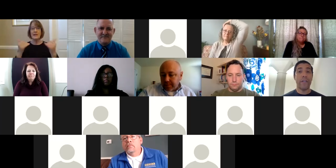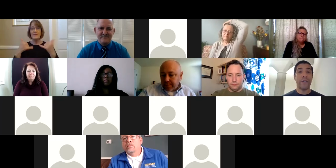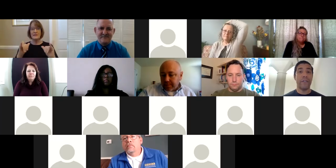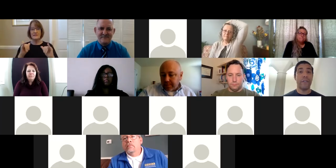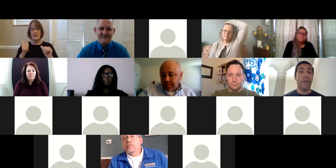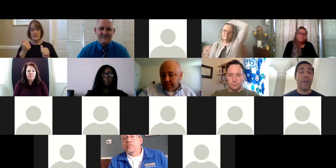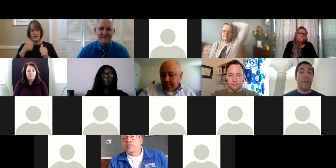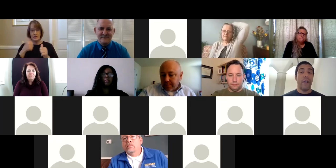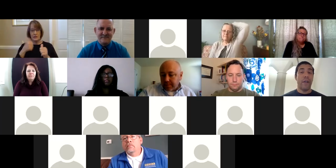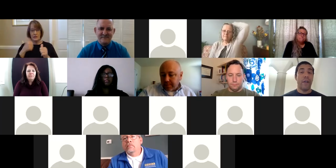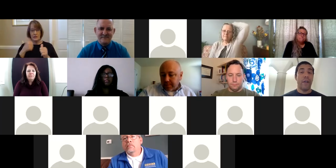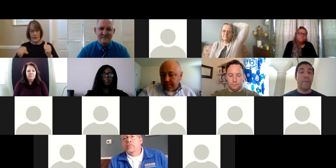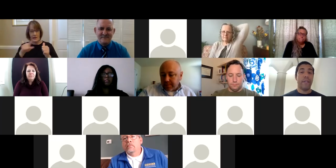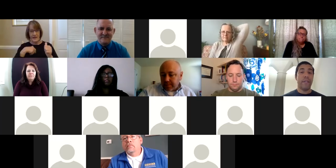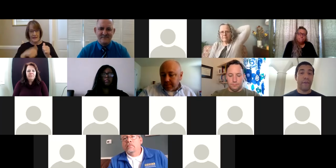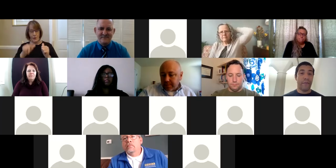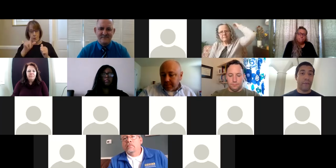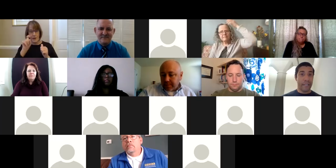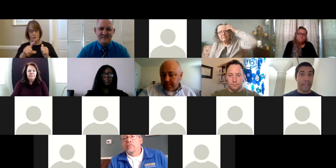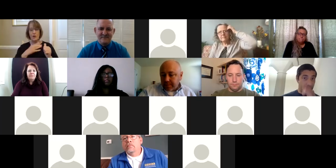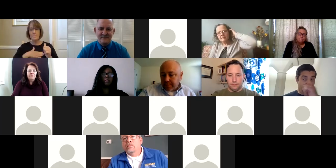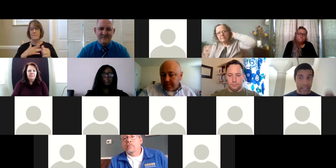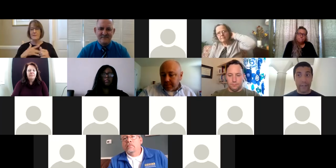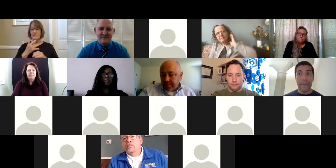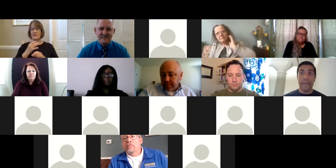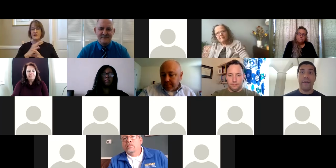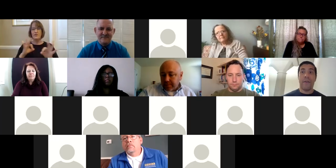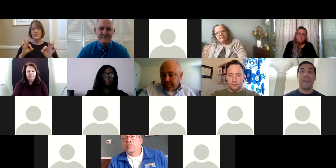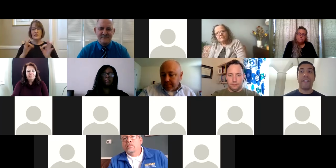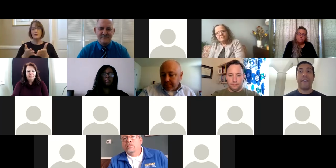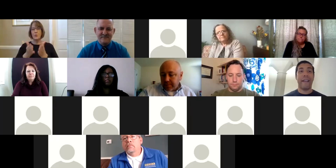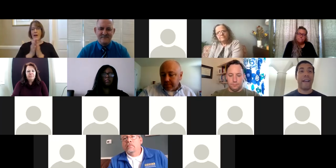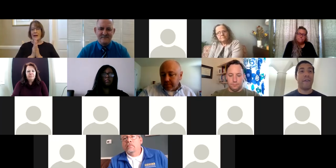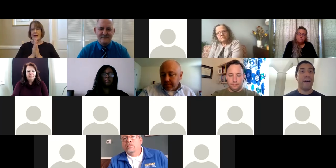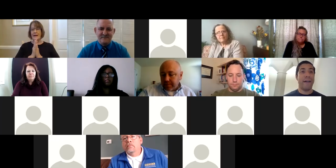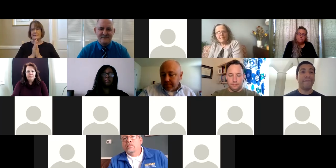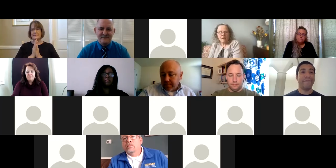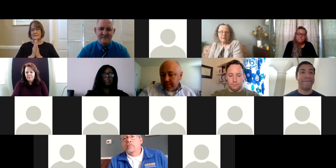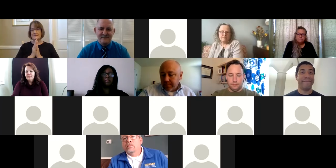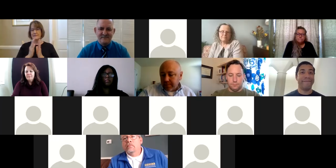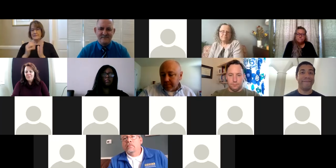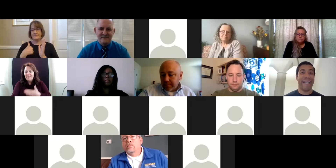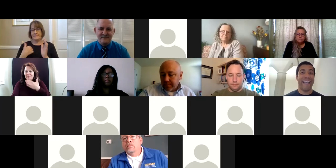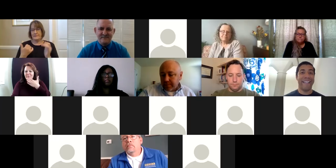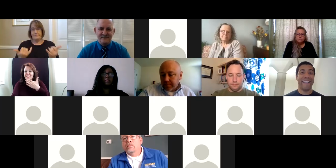any questions, please feel free to ask me currently right now.